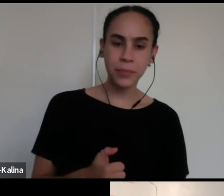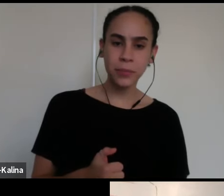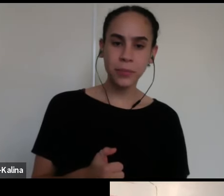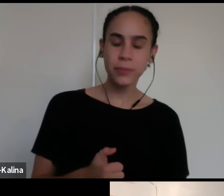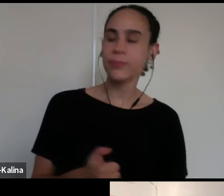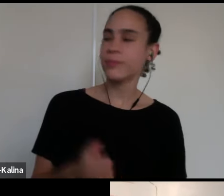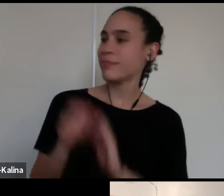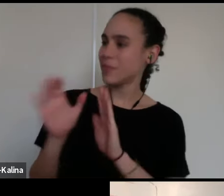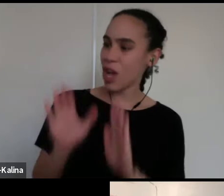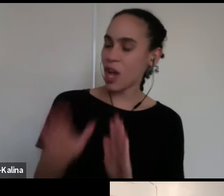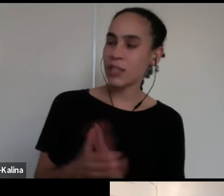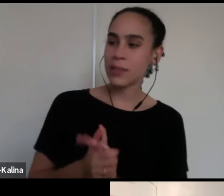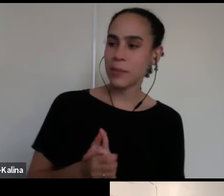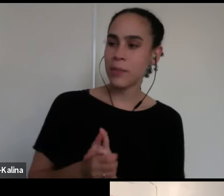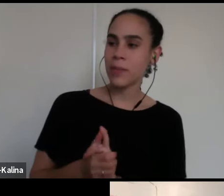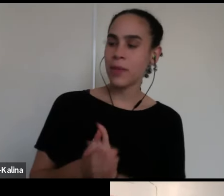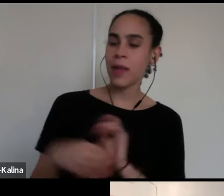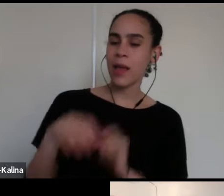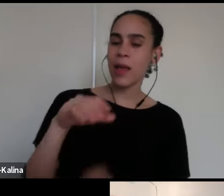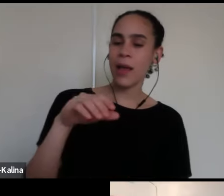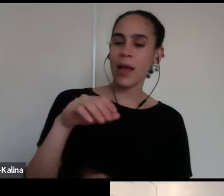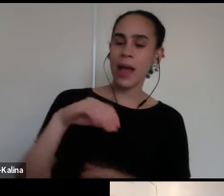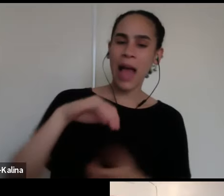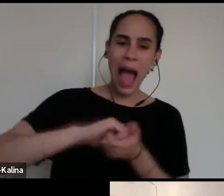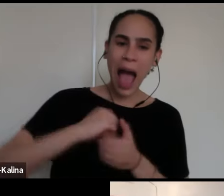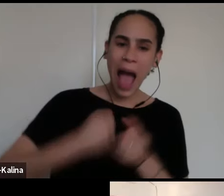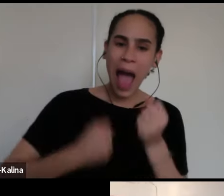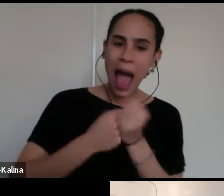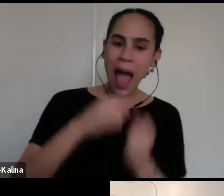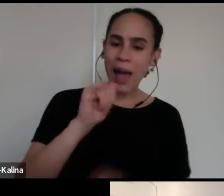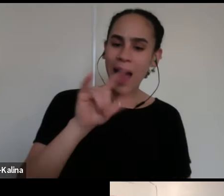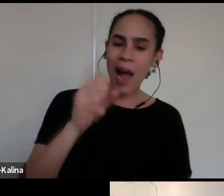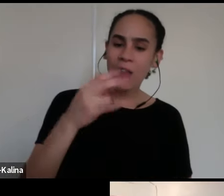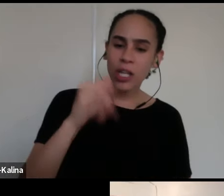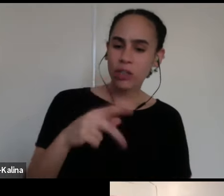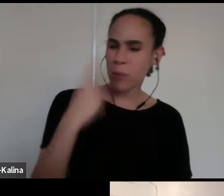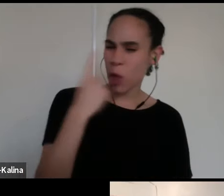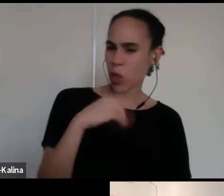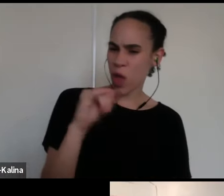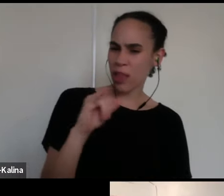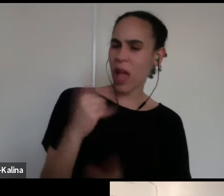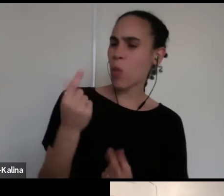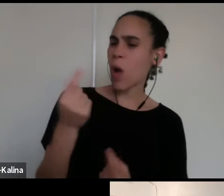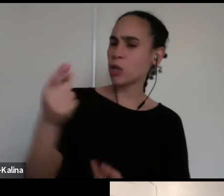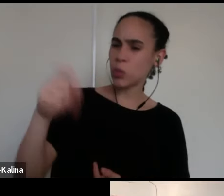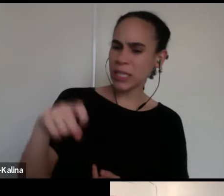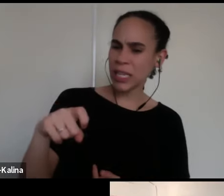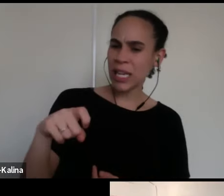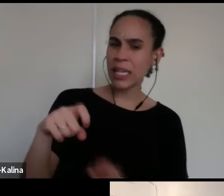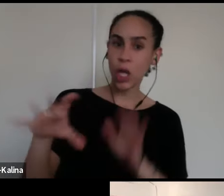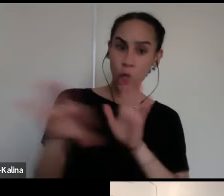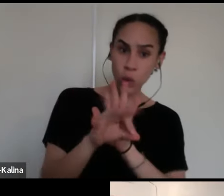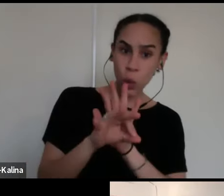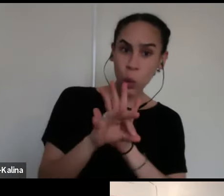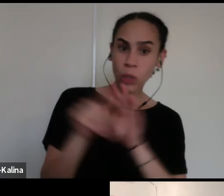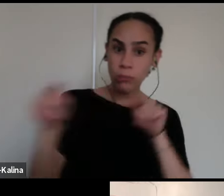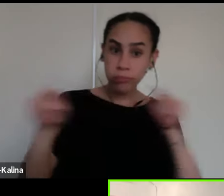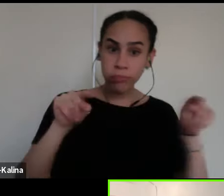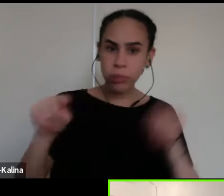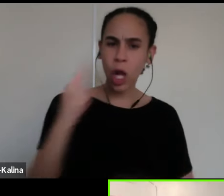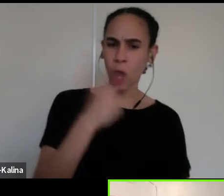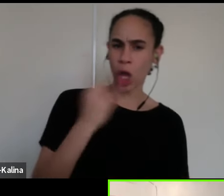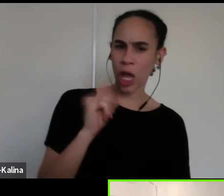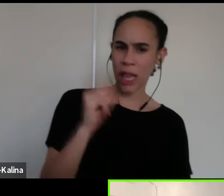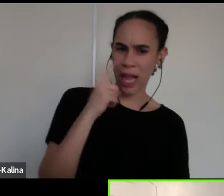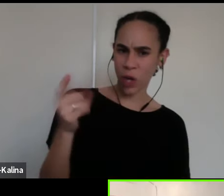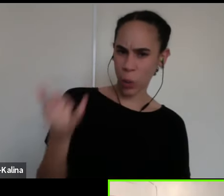What does allyship look like for you now? What do you need from allies? What does taking a side for you look like now? There are a